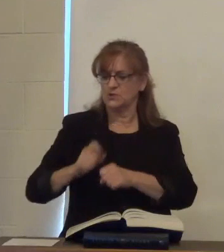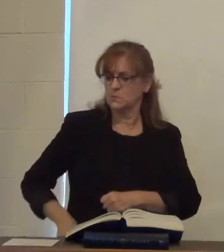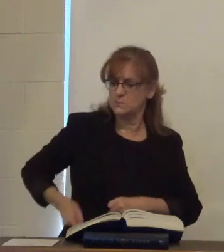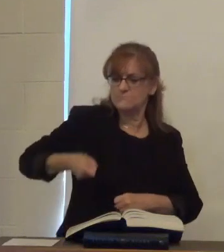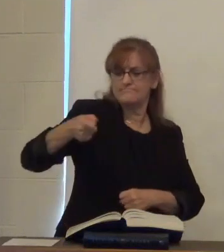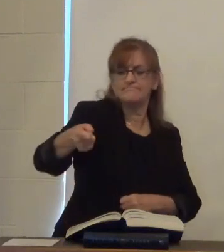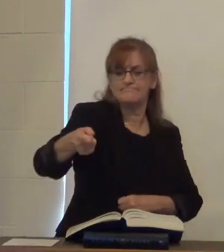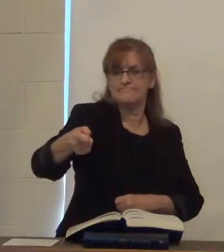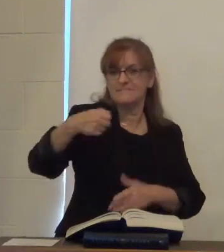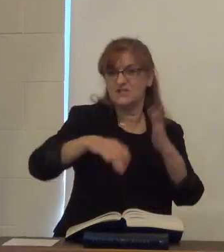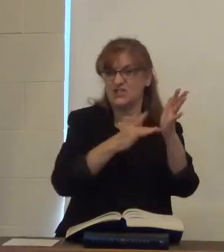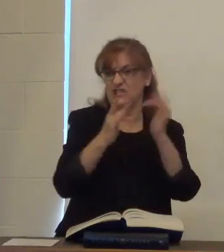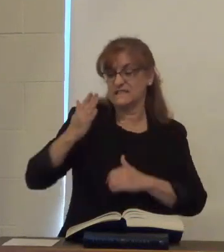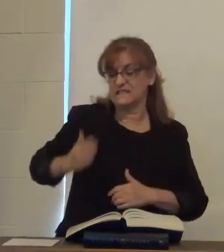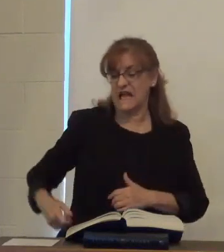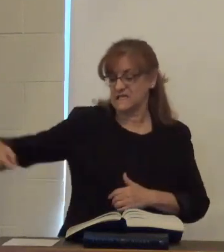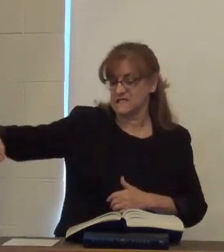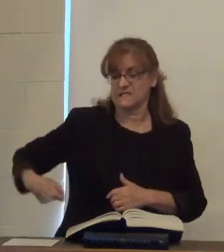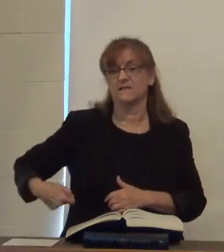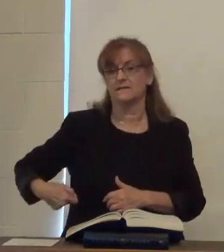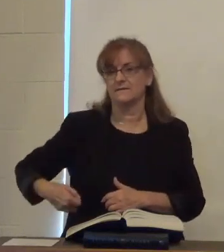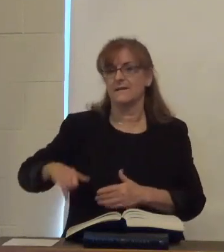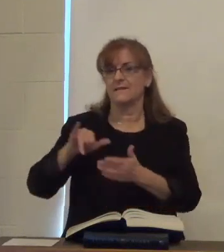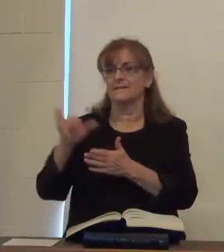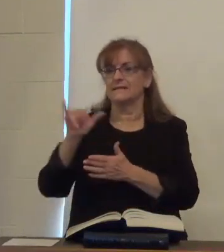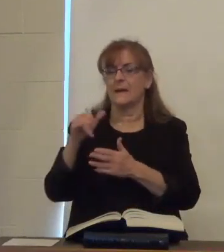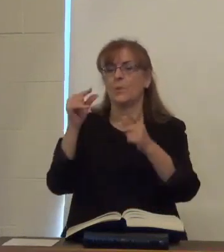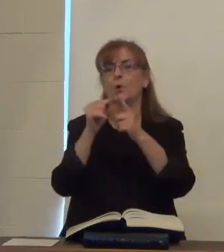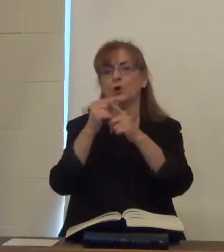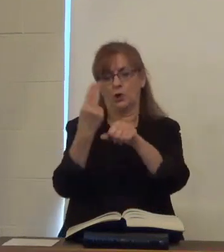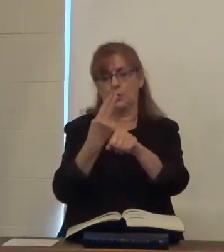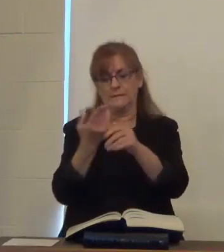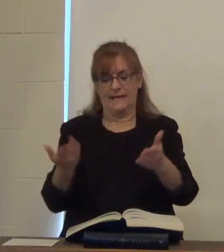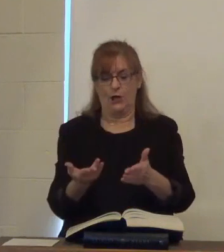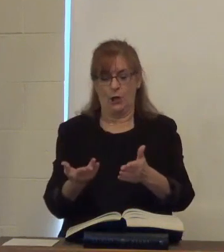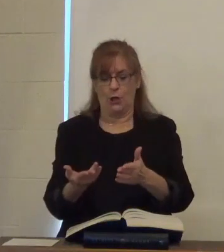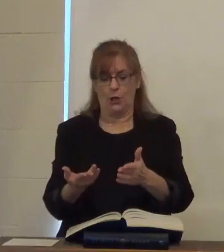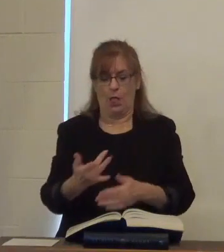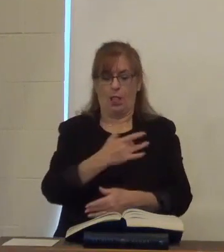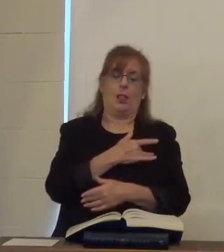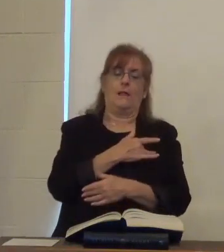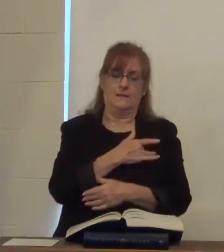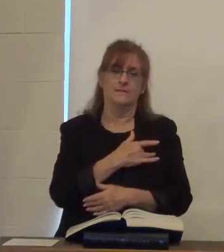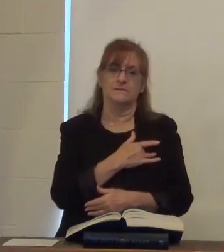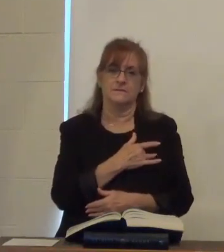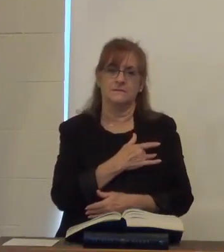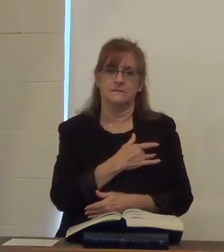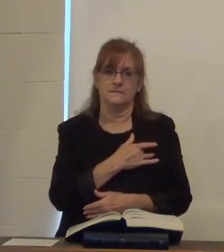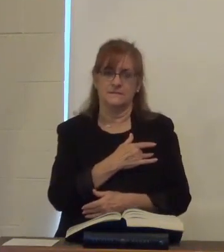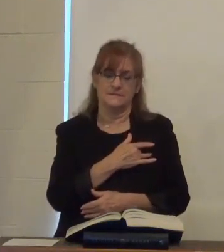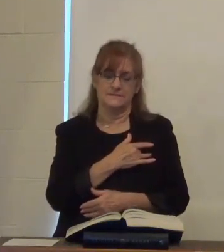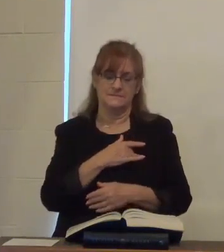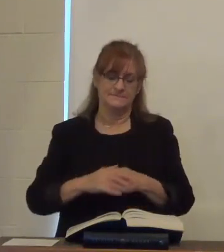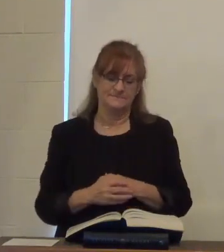side of Jesus on the cross. That piercing was nuso. Here, kata is added as a